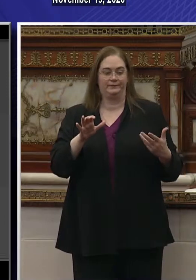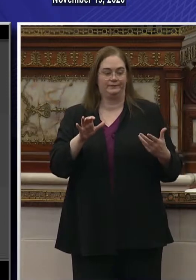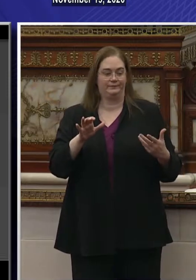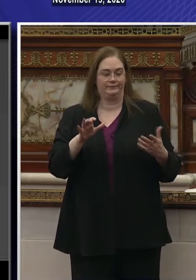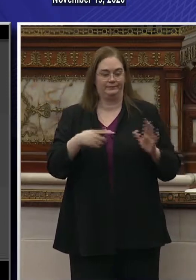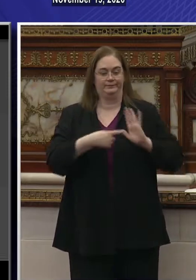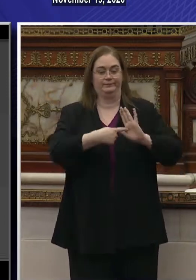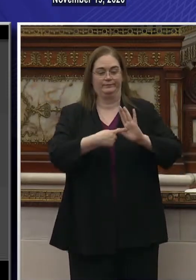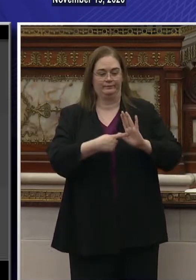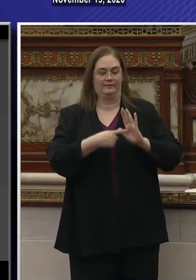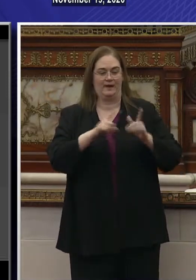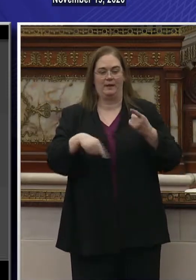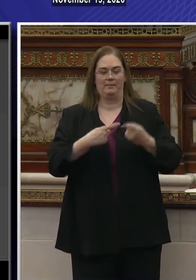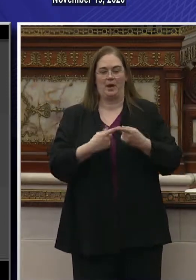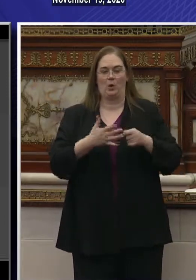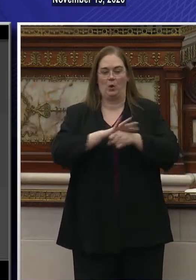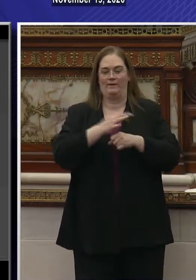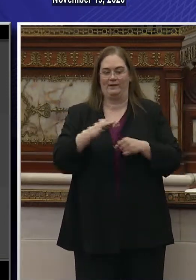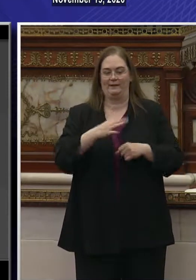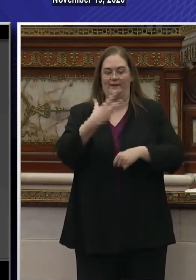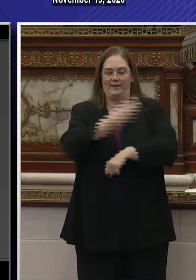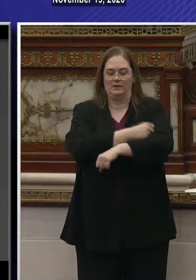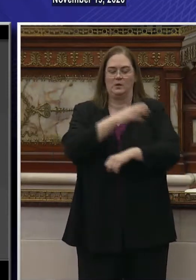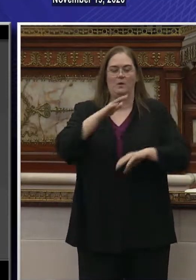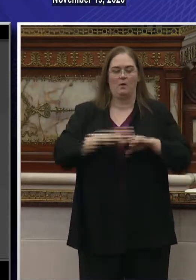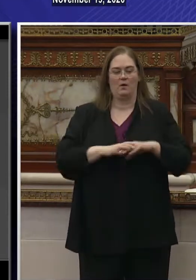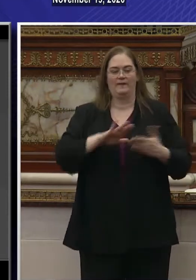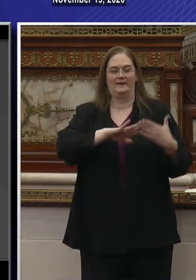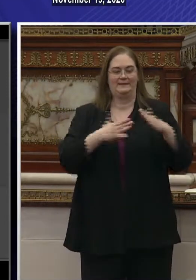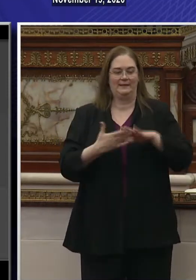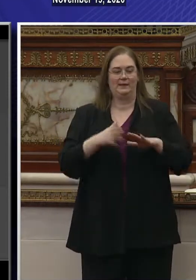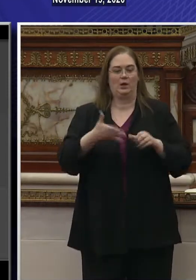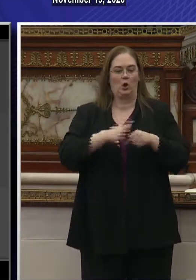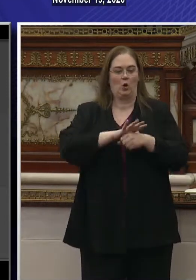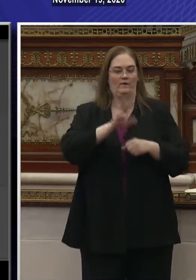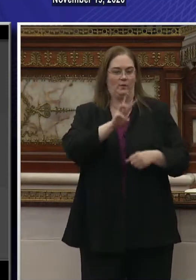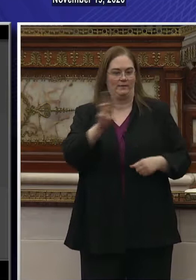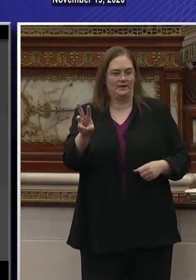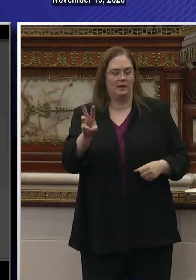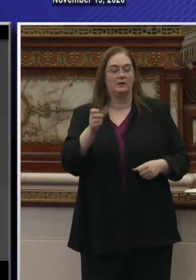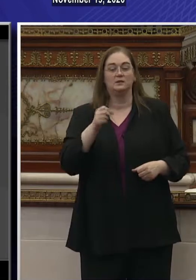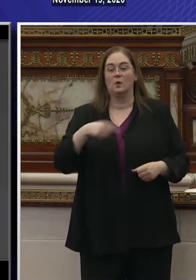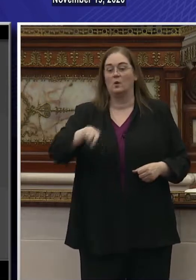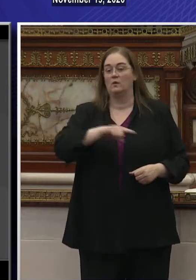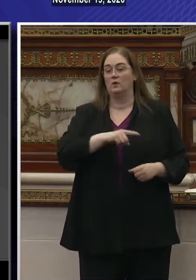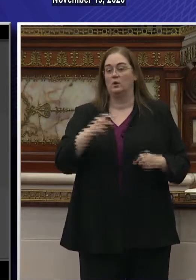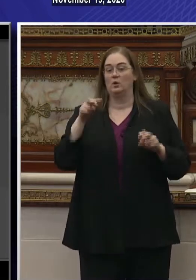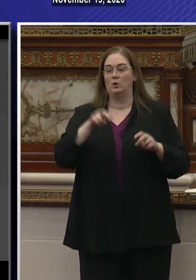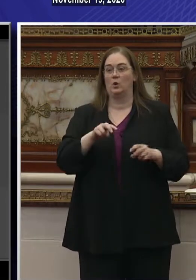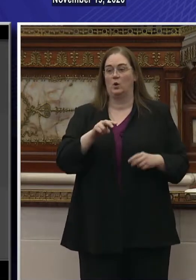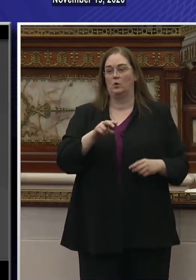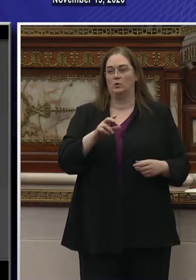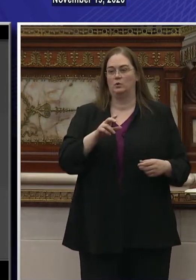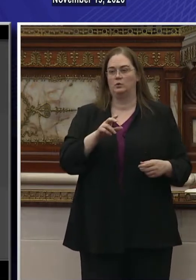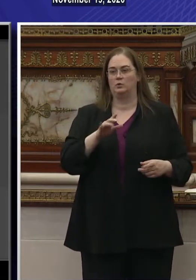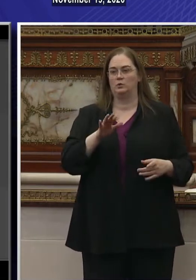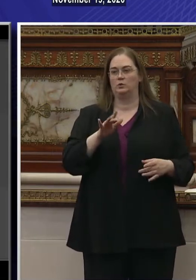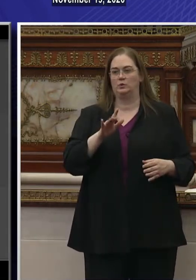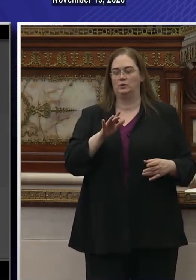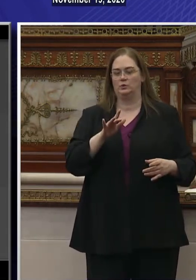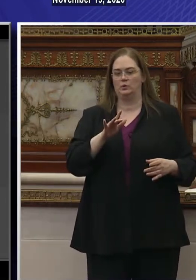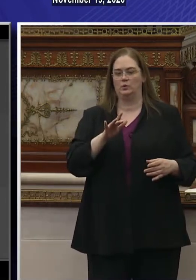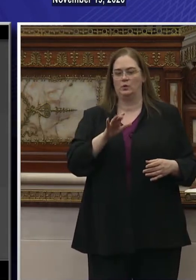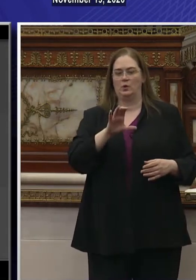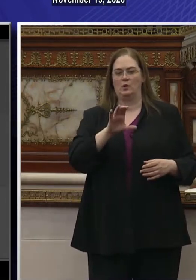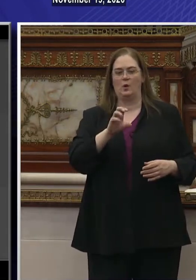presence about COVID-19 vaccine on the city's COVID website. So if you go to the base or